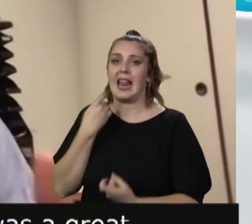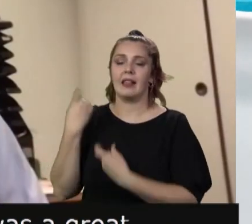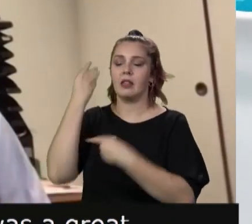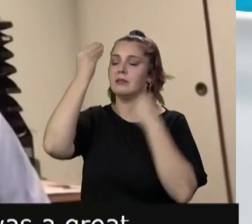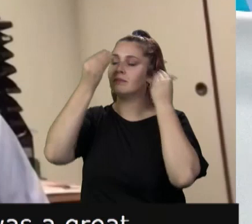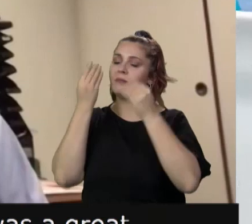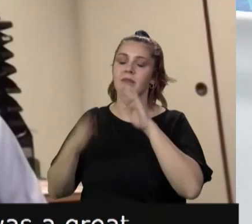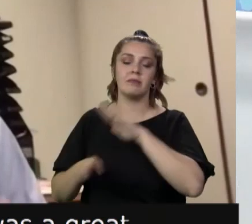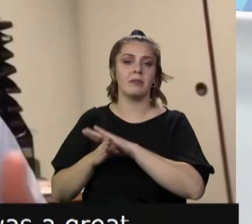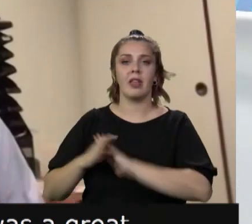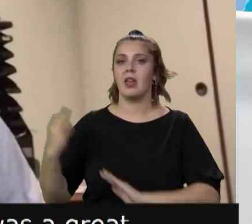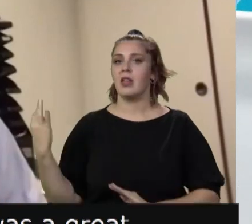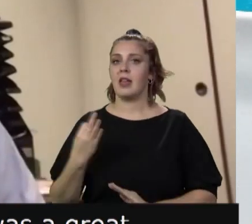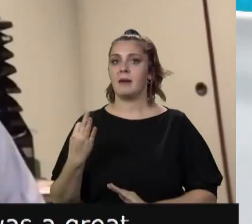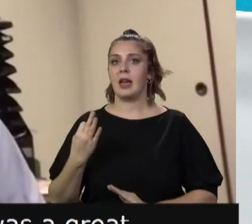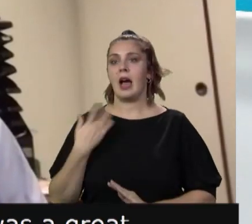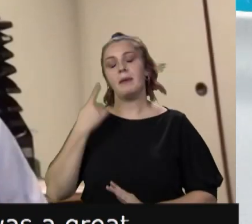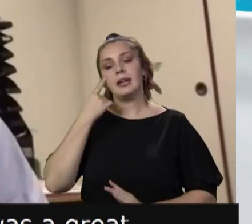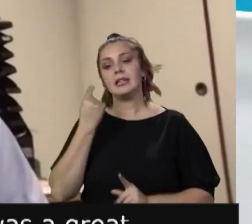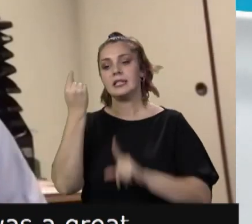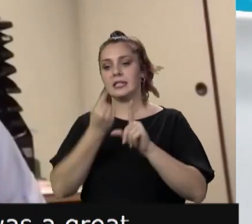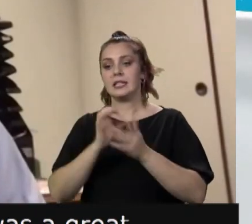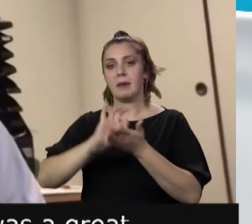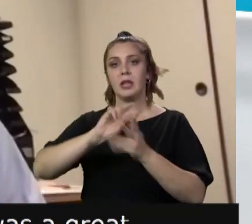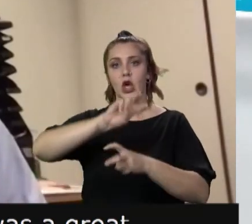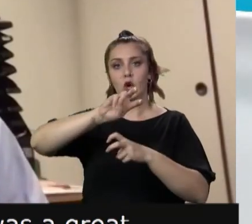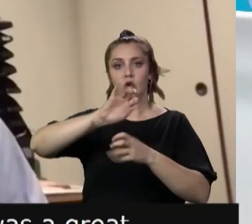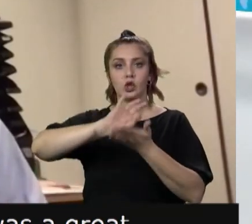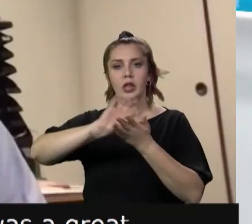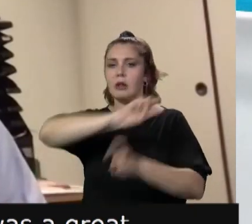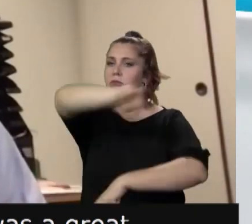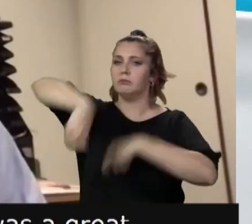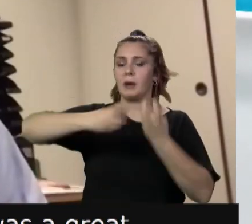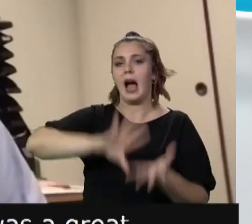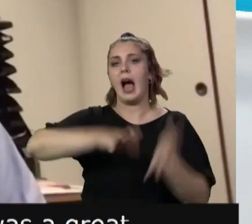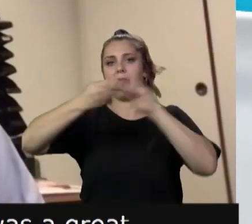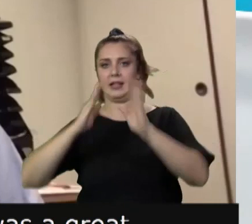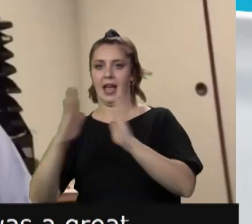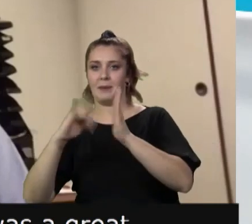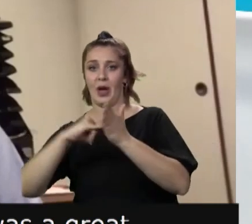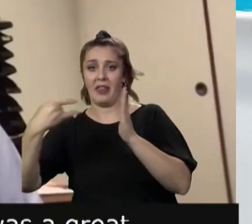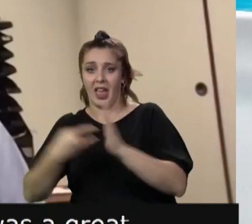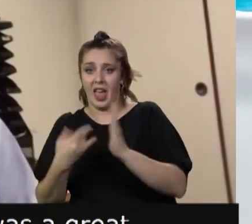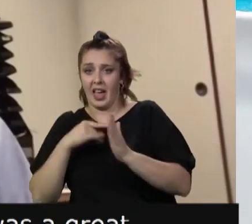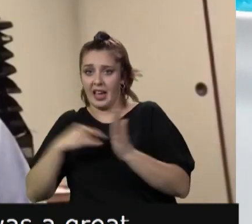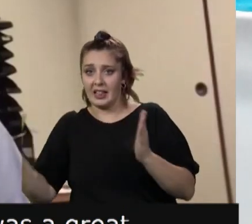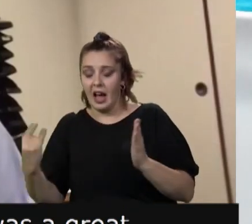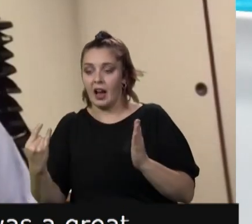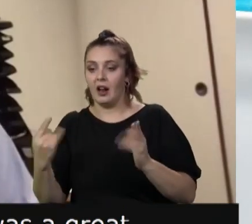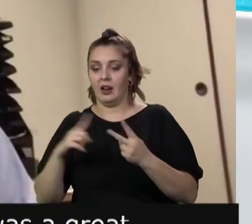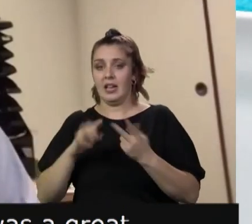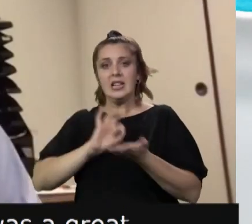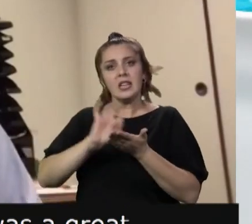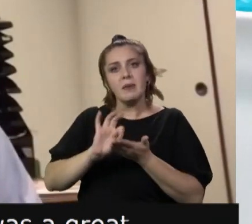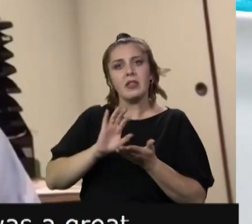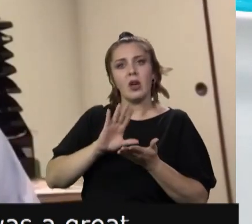Sobre las ventajas de rediseñar los servicios sociales para adaptarse a la era digital, de hacer los servicios más